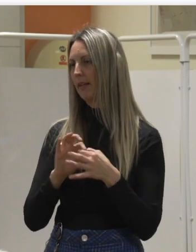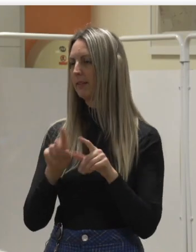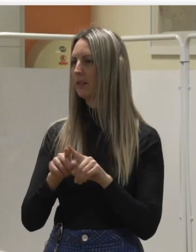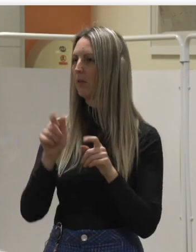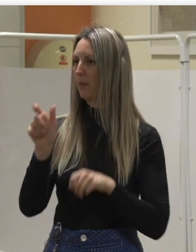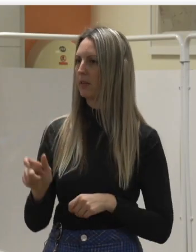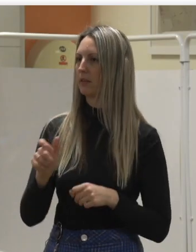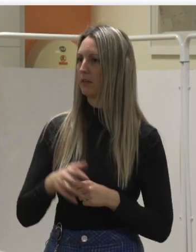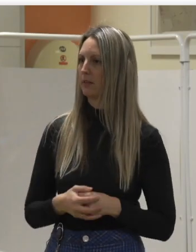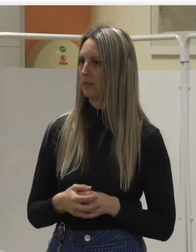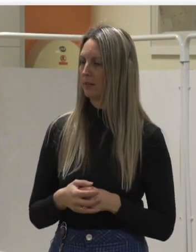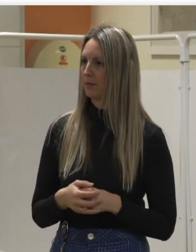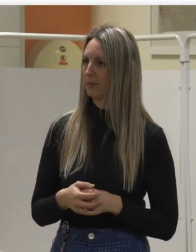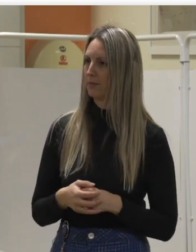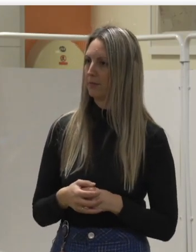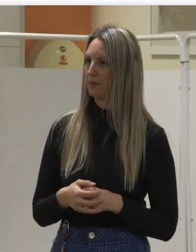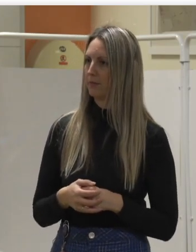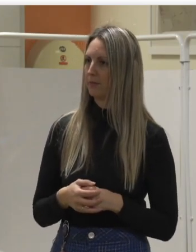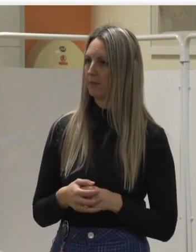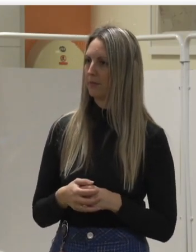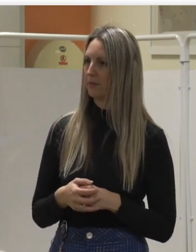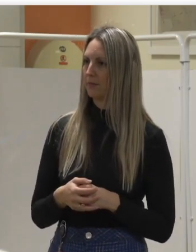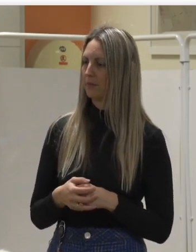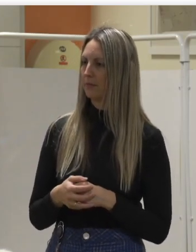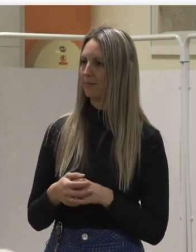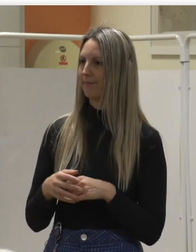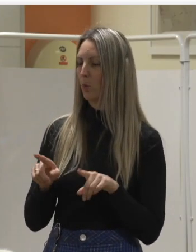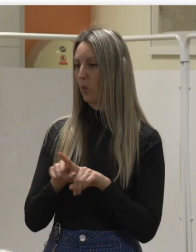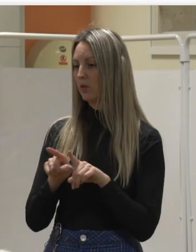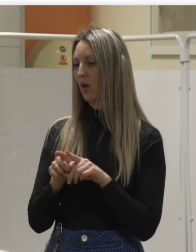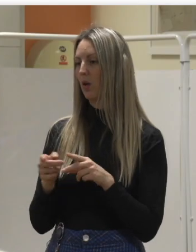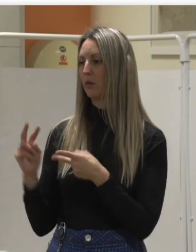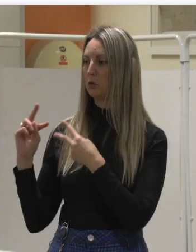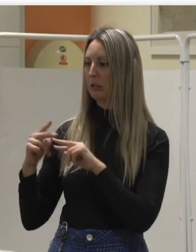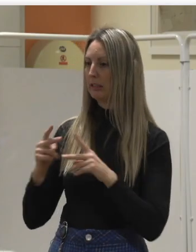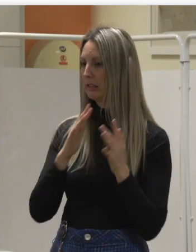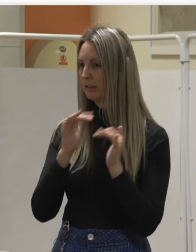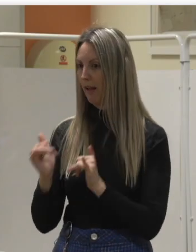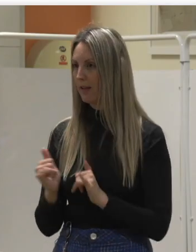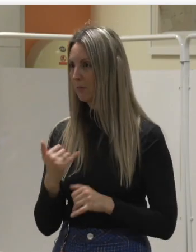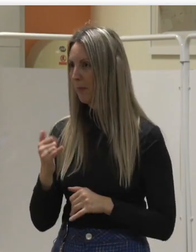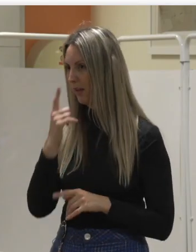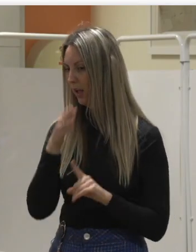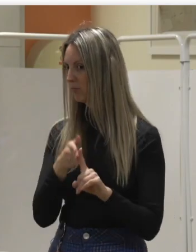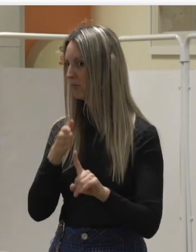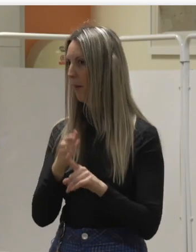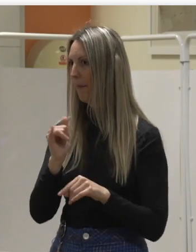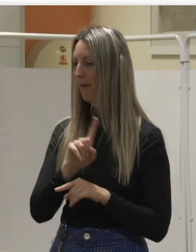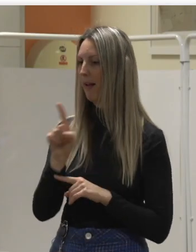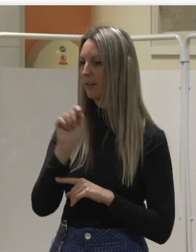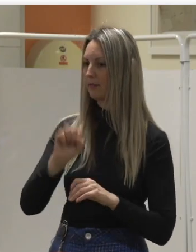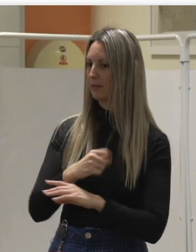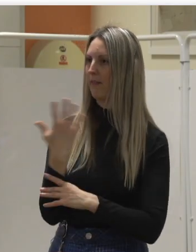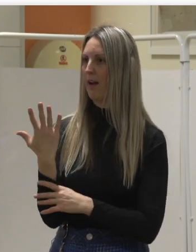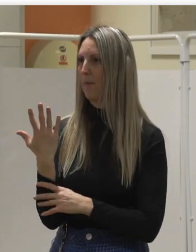whether that person is going to develop the condition or not. So even though genetic has got some answers why